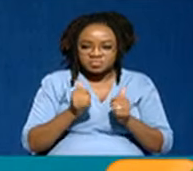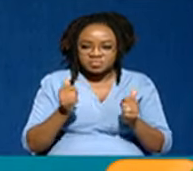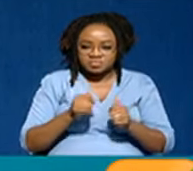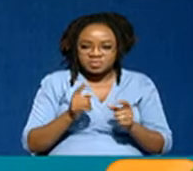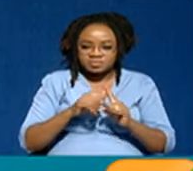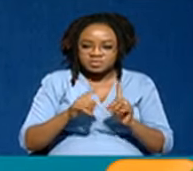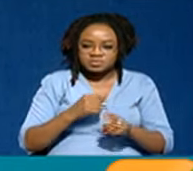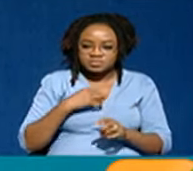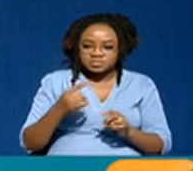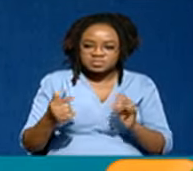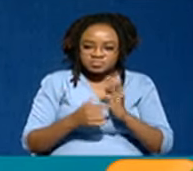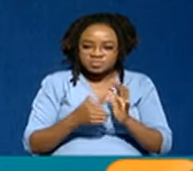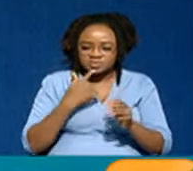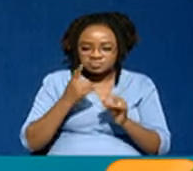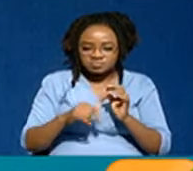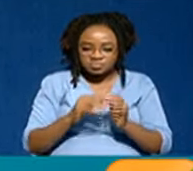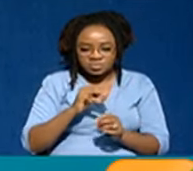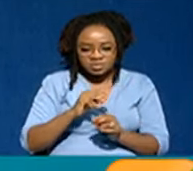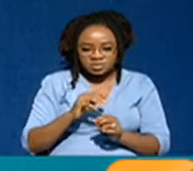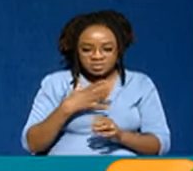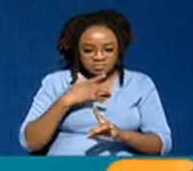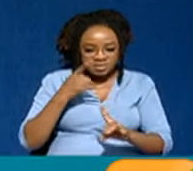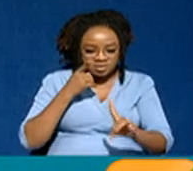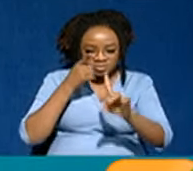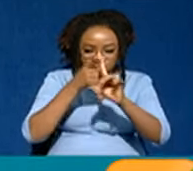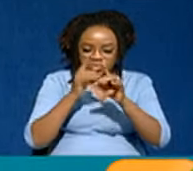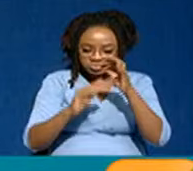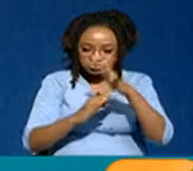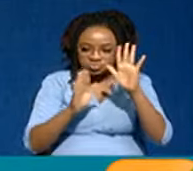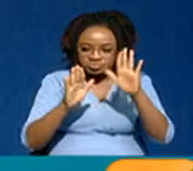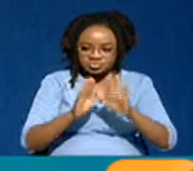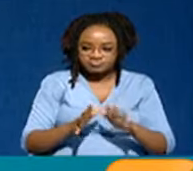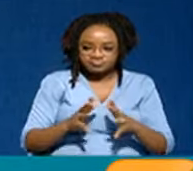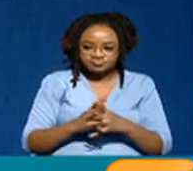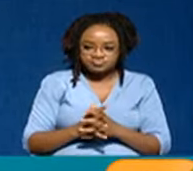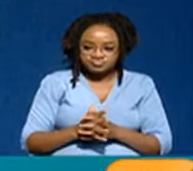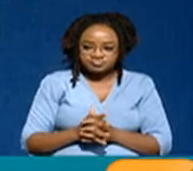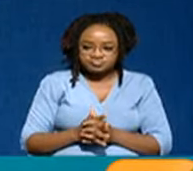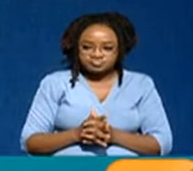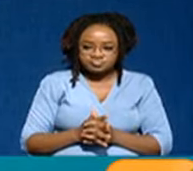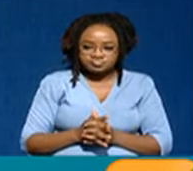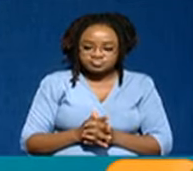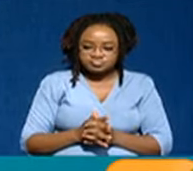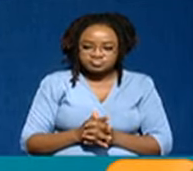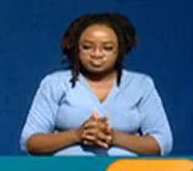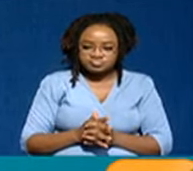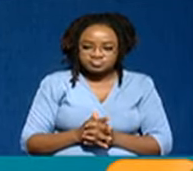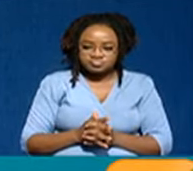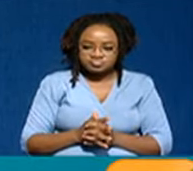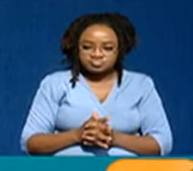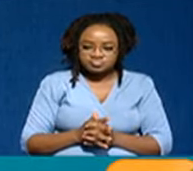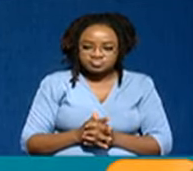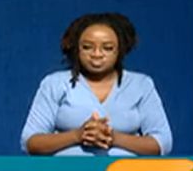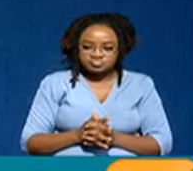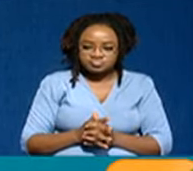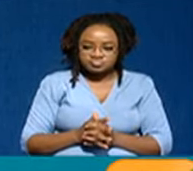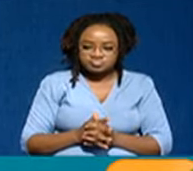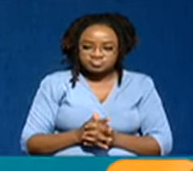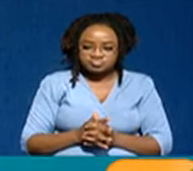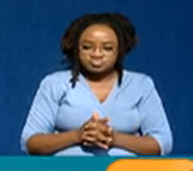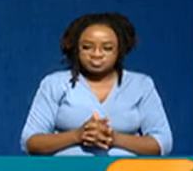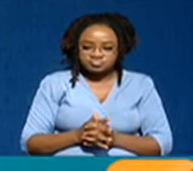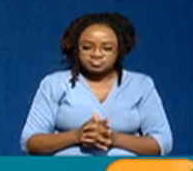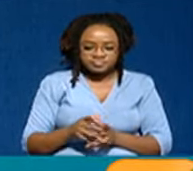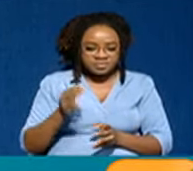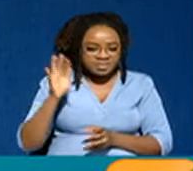know, the mission is more important sometimes. But to close, I will say that when I hear the